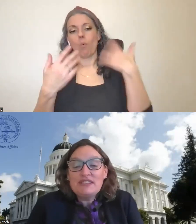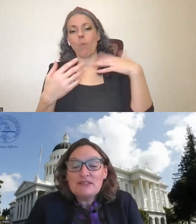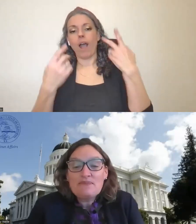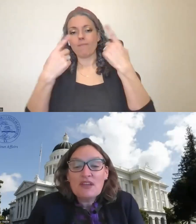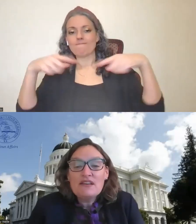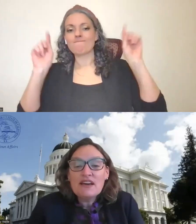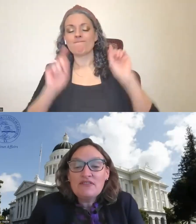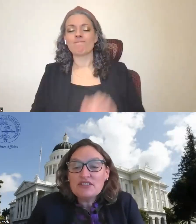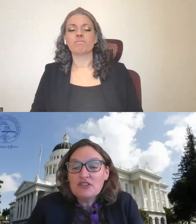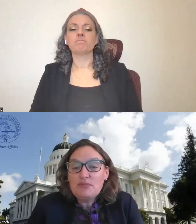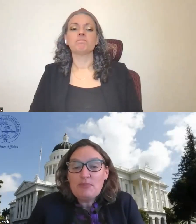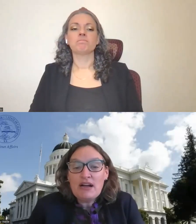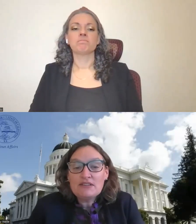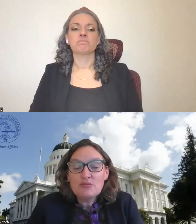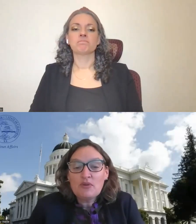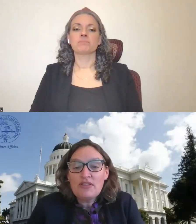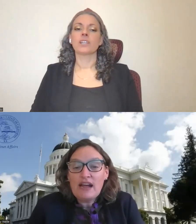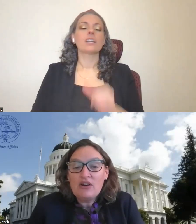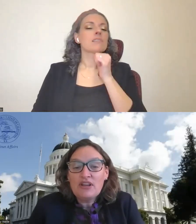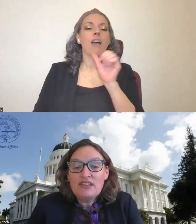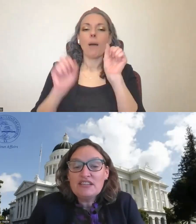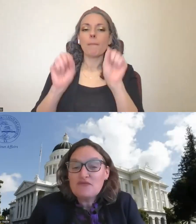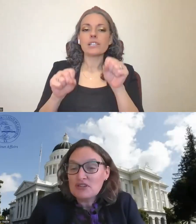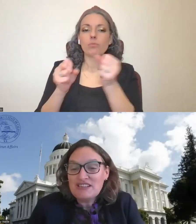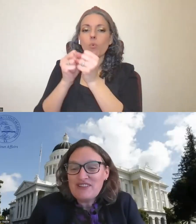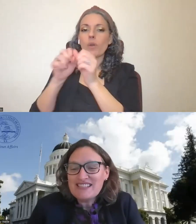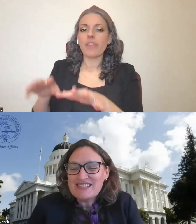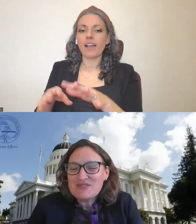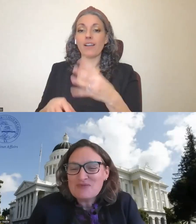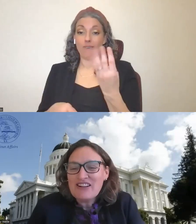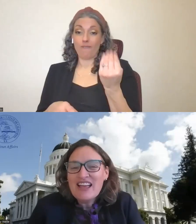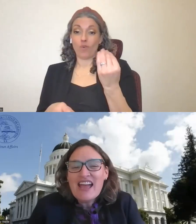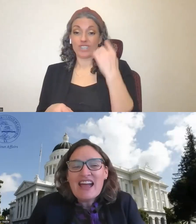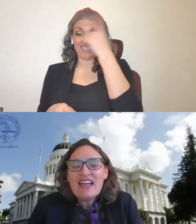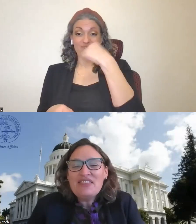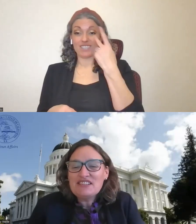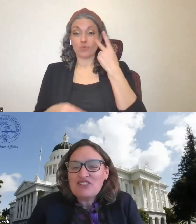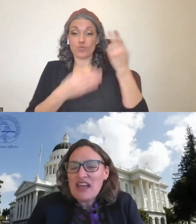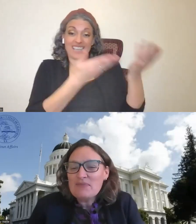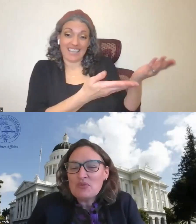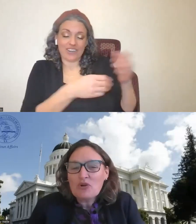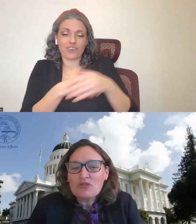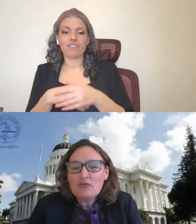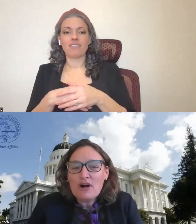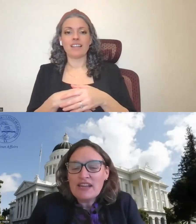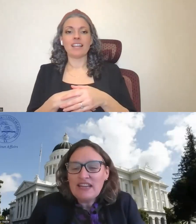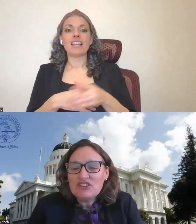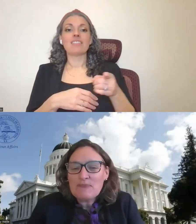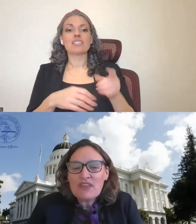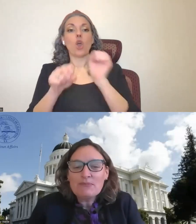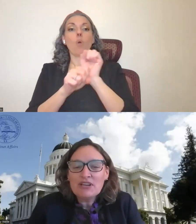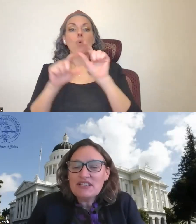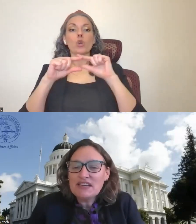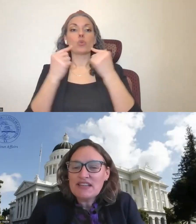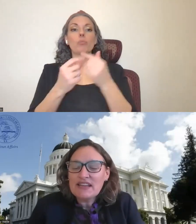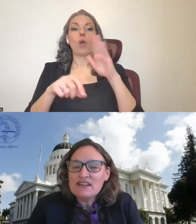slide, please. None of this could be possible without these 14 faces as well. And this is our cabinet work group on aging.